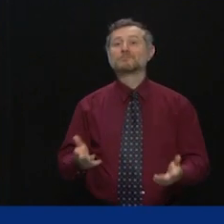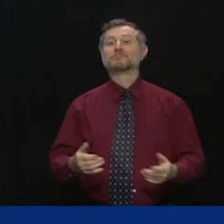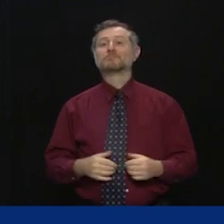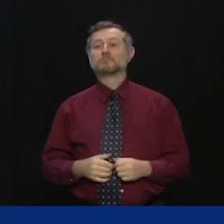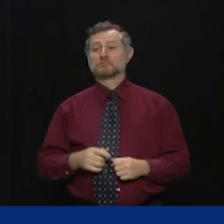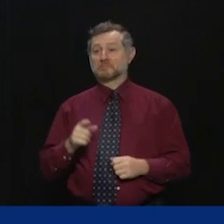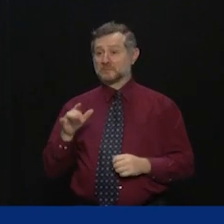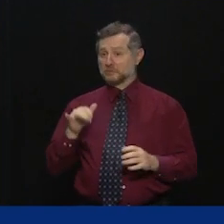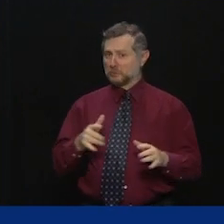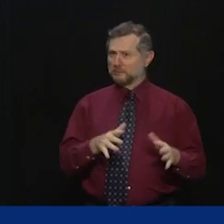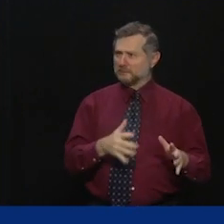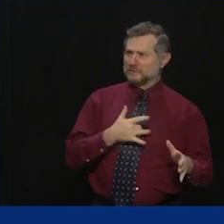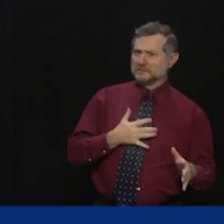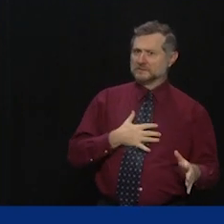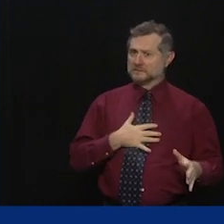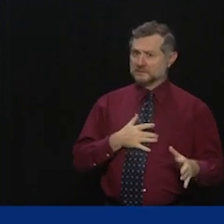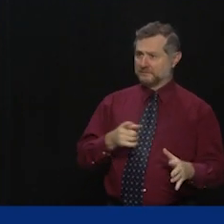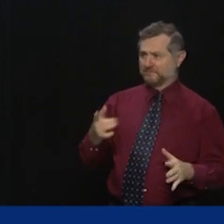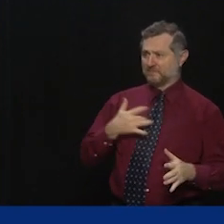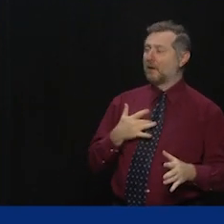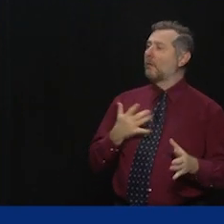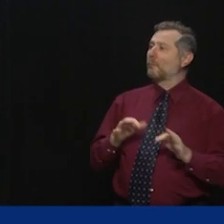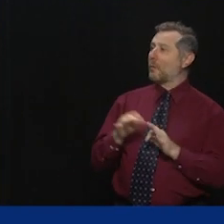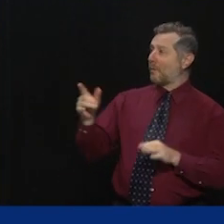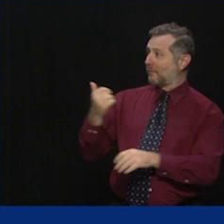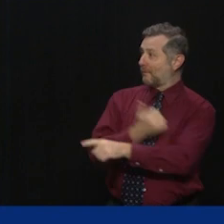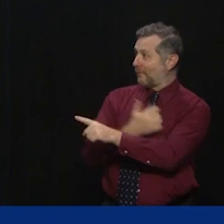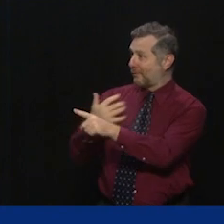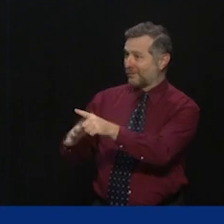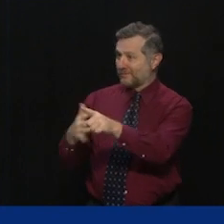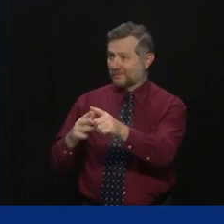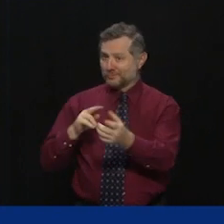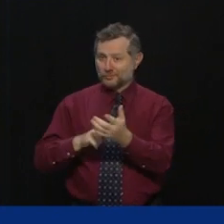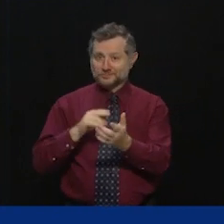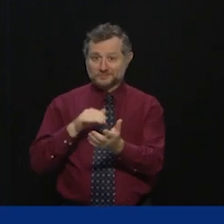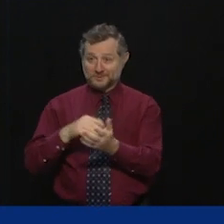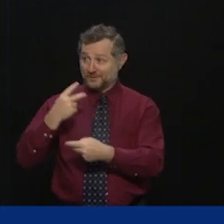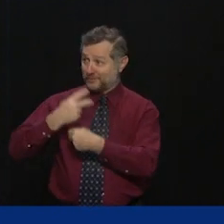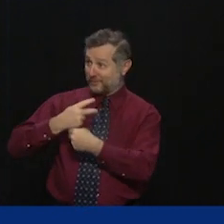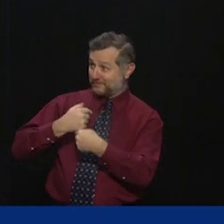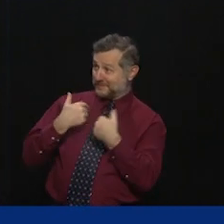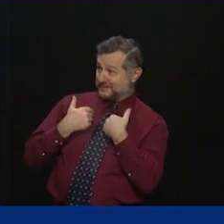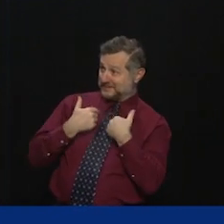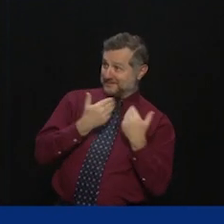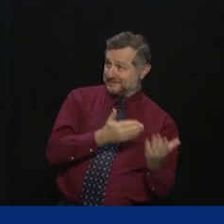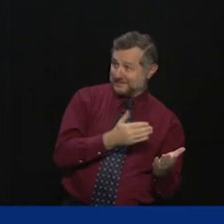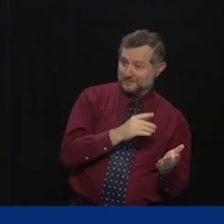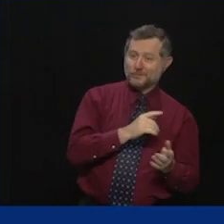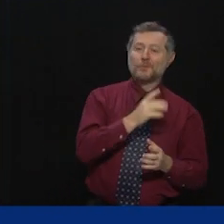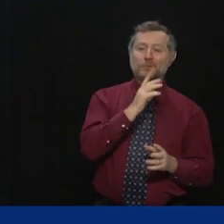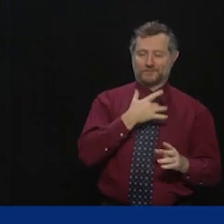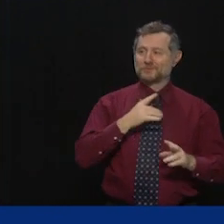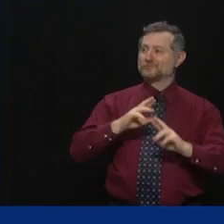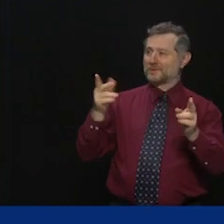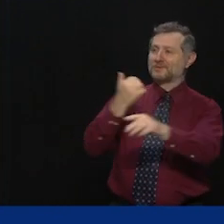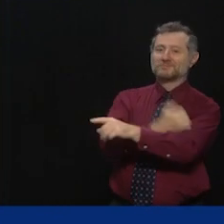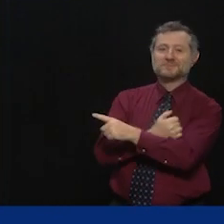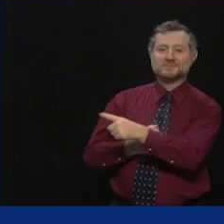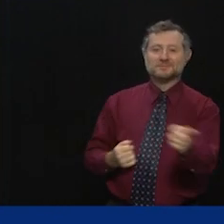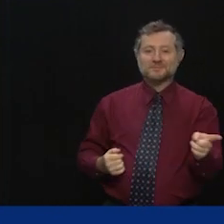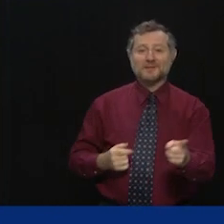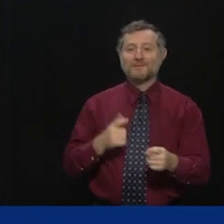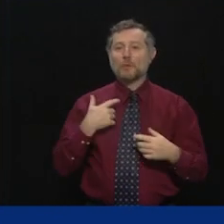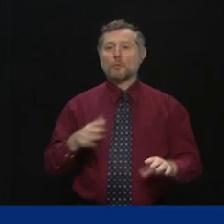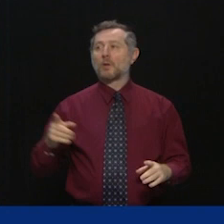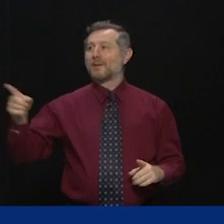life, you need to be assured that the person taking care of you is not going to give COVID to you or your newborn. Can't we just